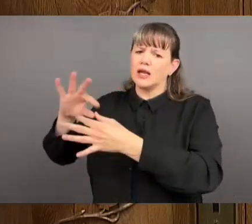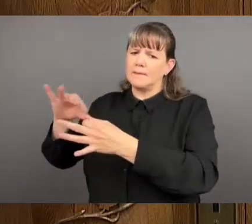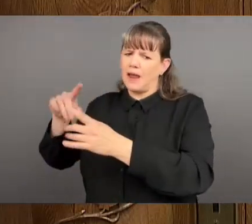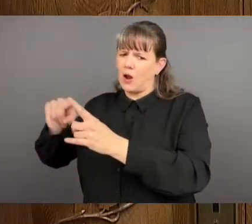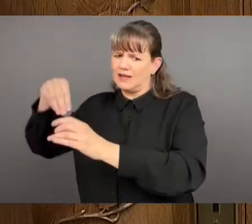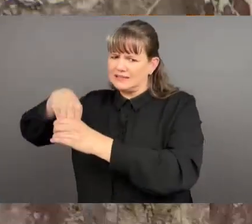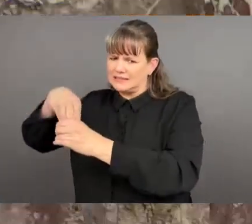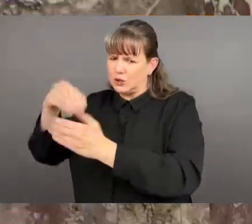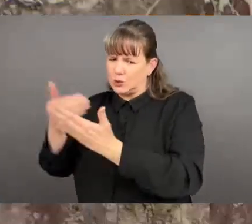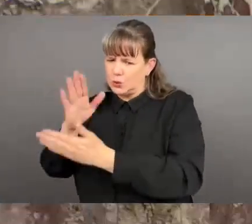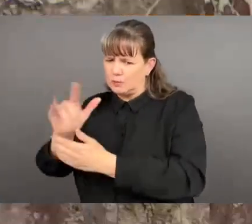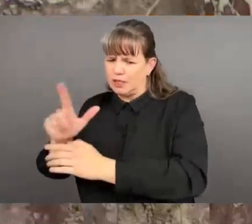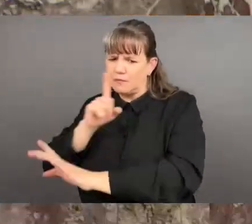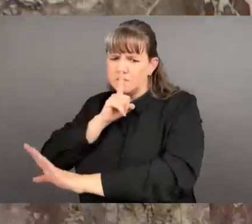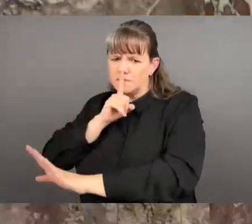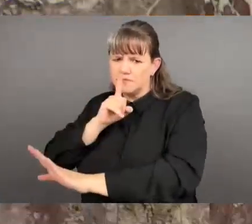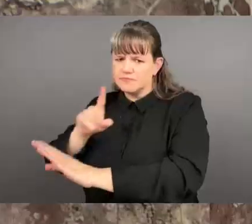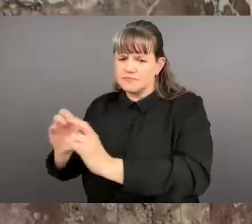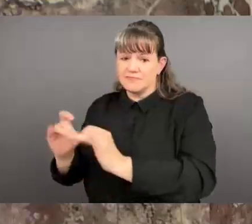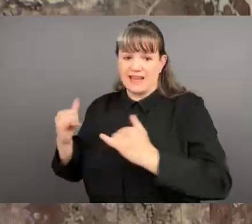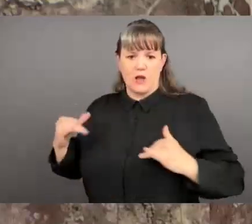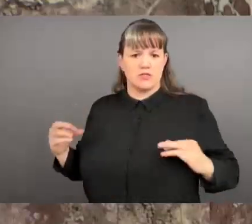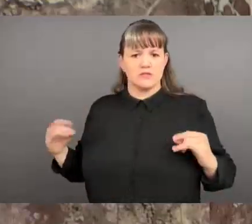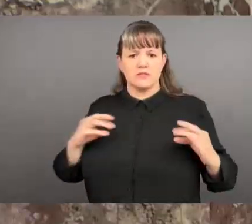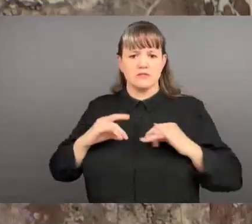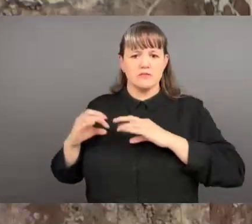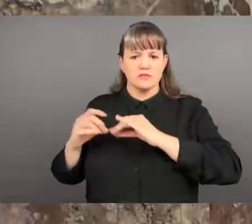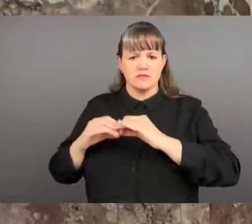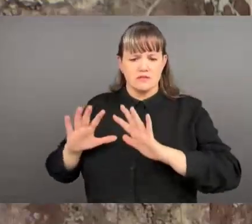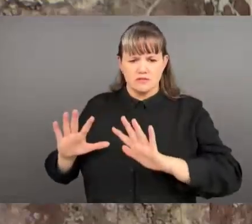Honourable Speaker, I just note that the